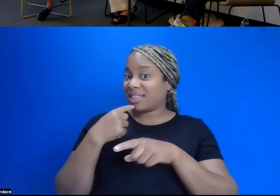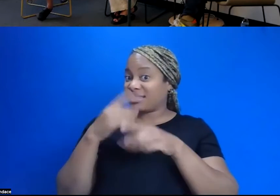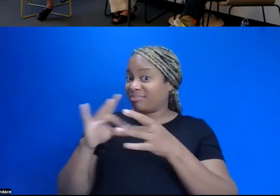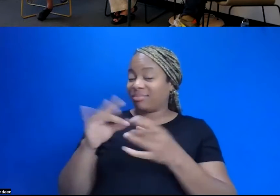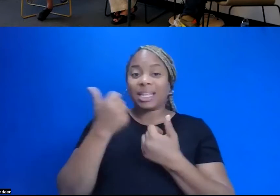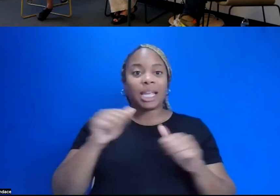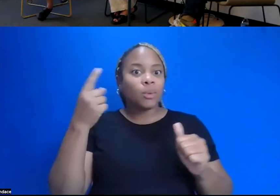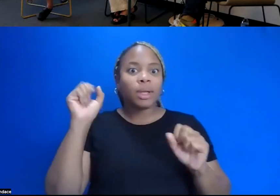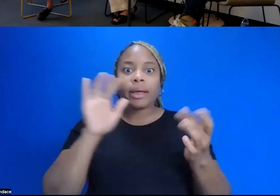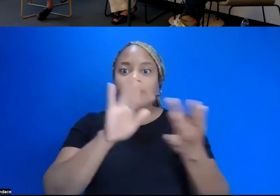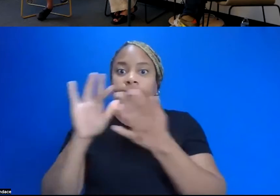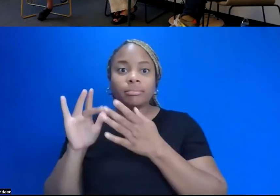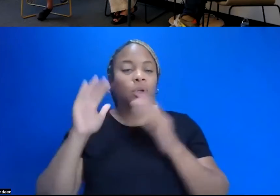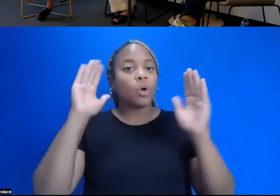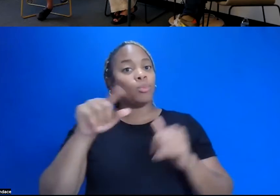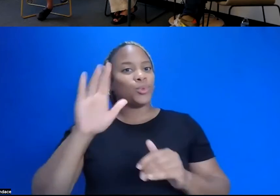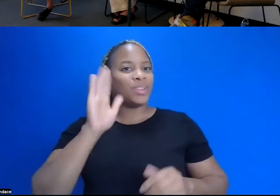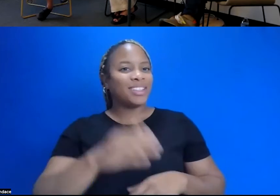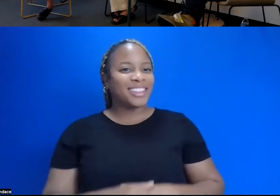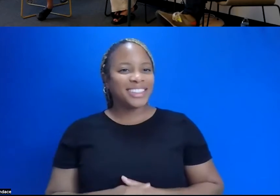out, and we hope that you will.